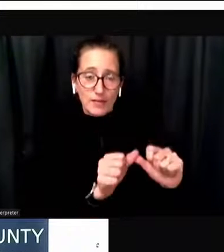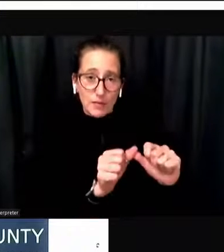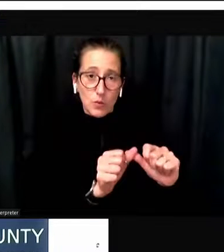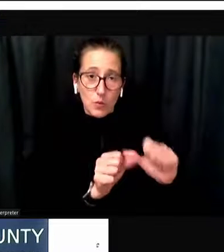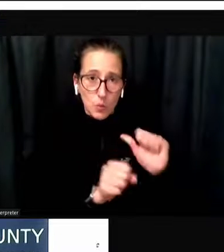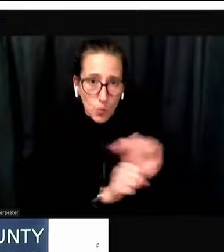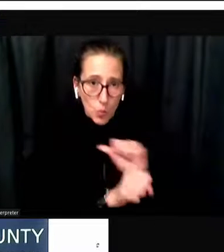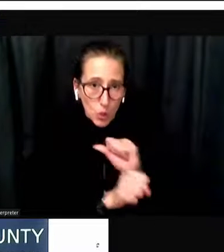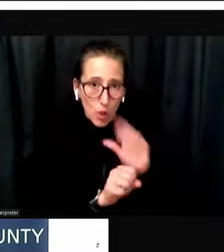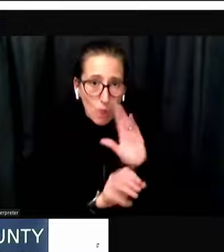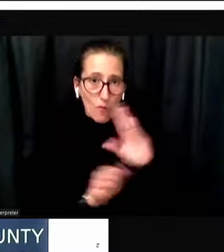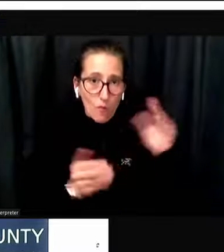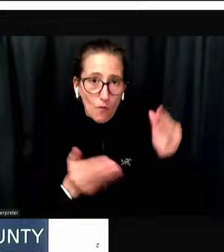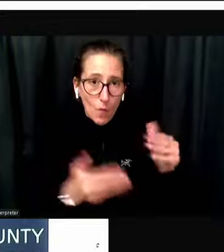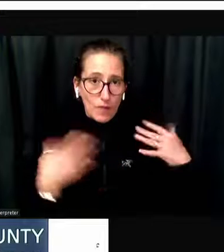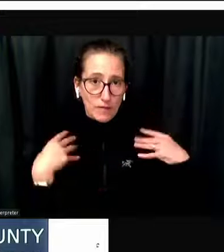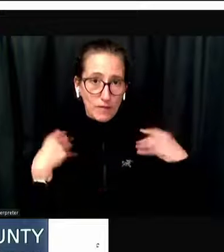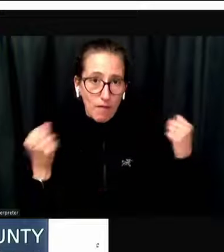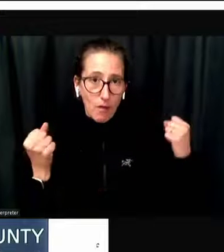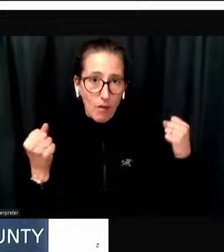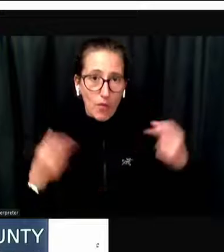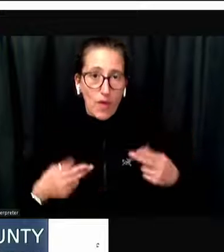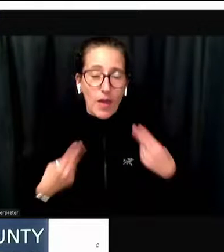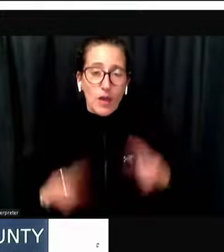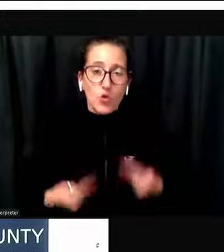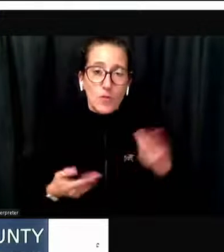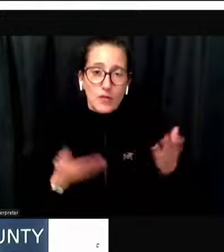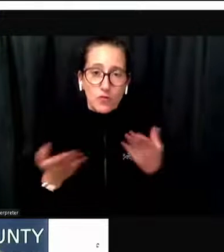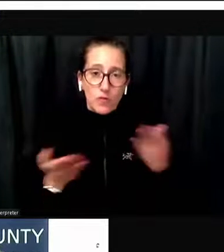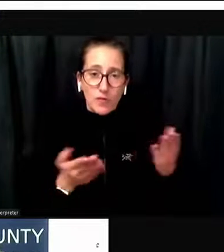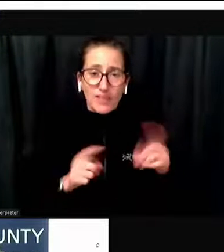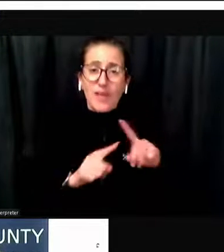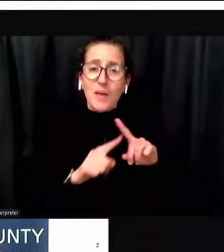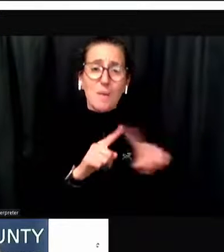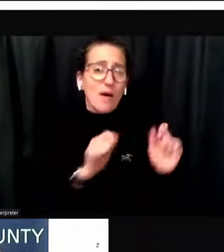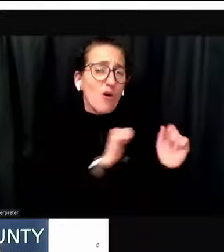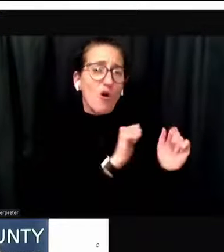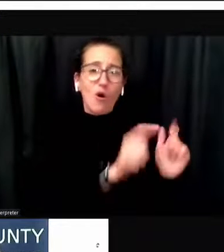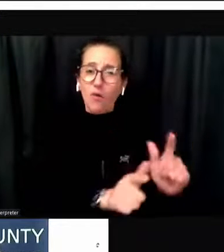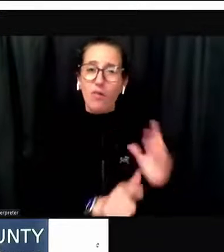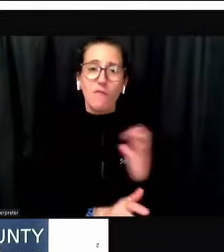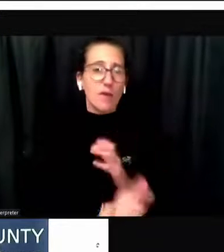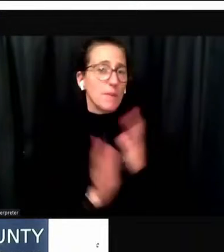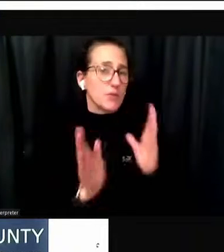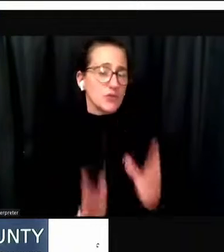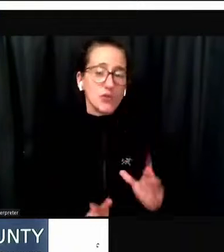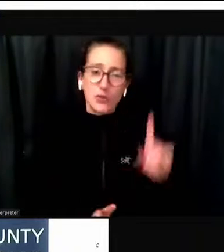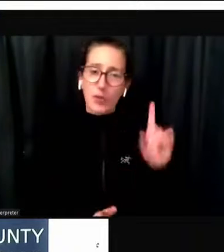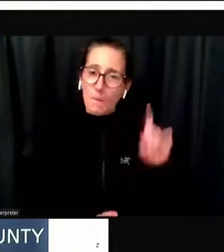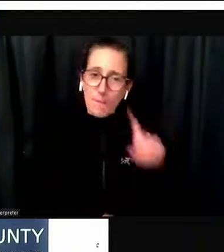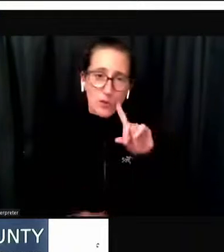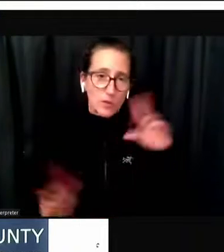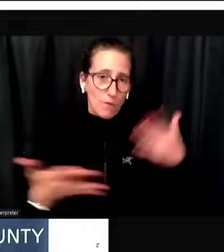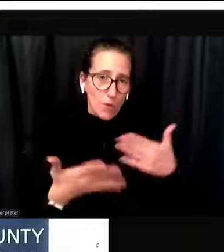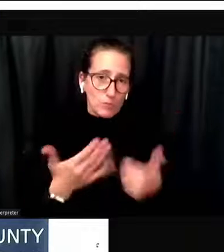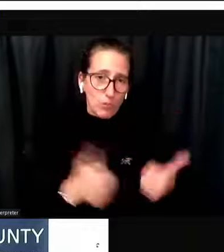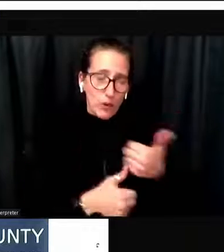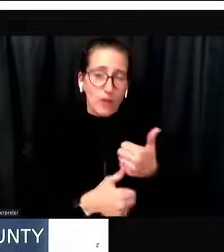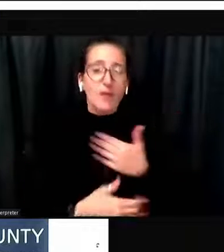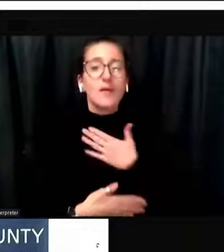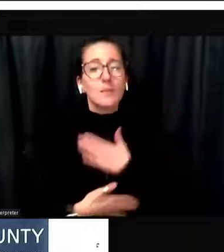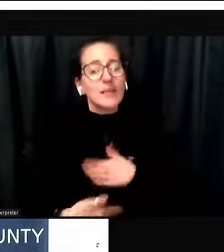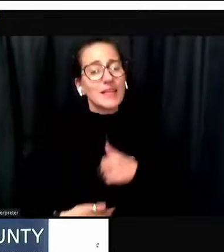commission had to work on it to get where you are. Please do not rest on your